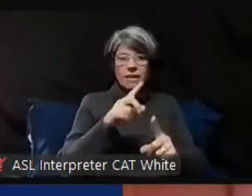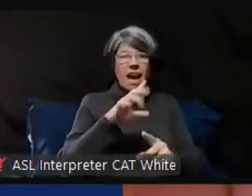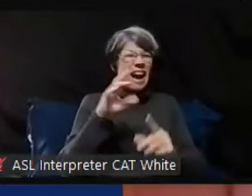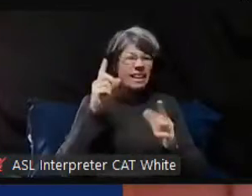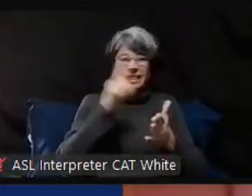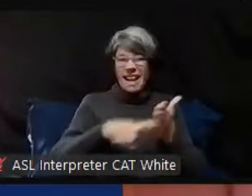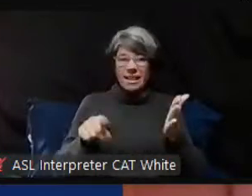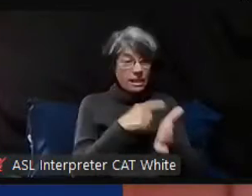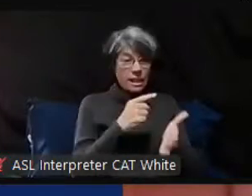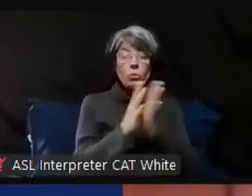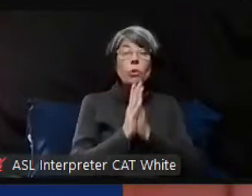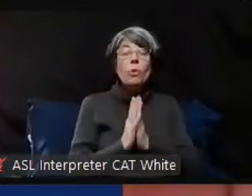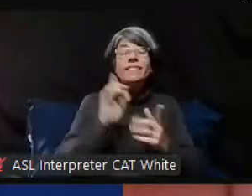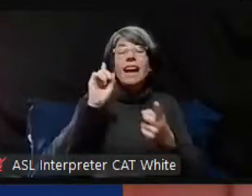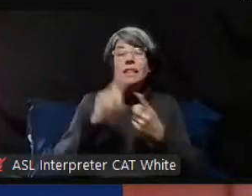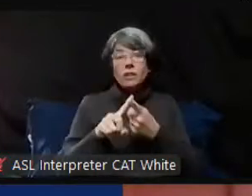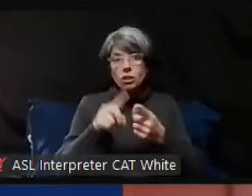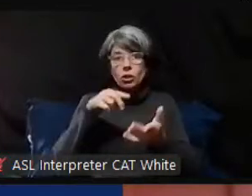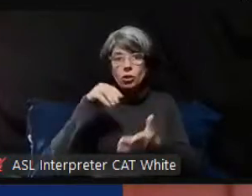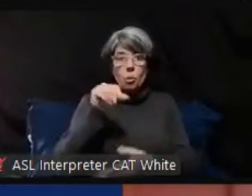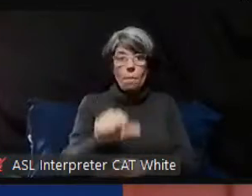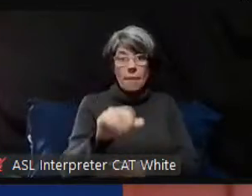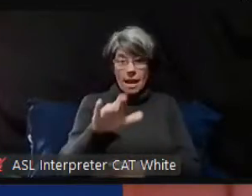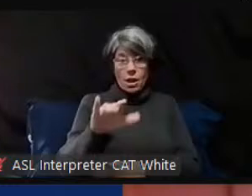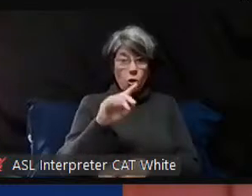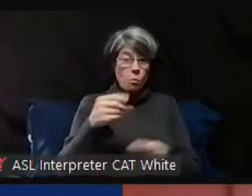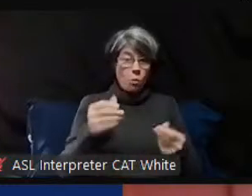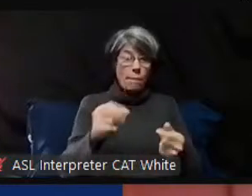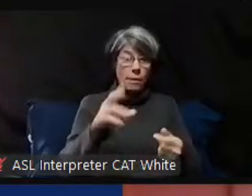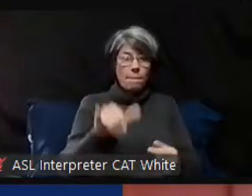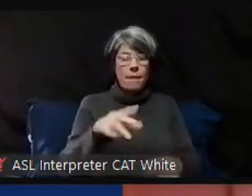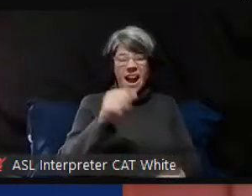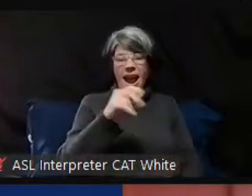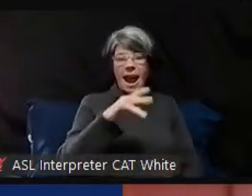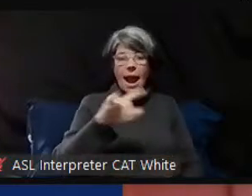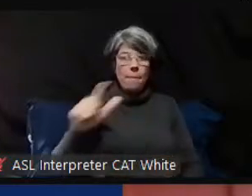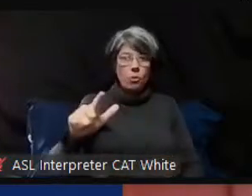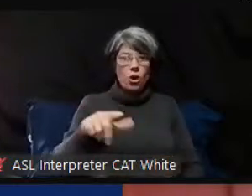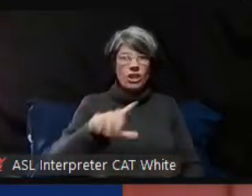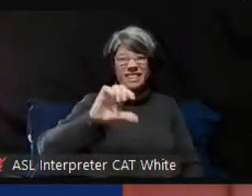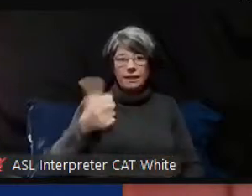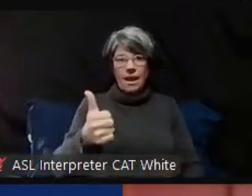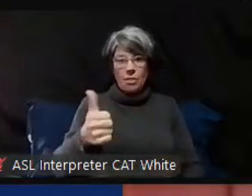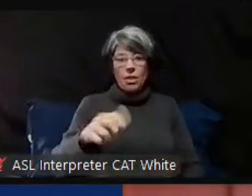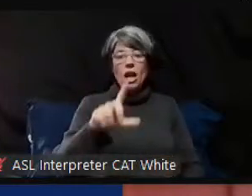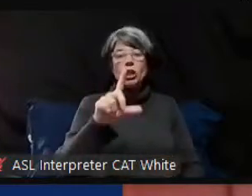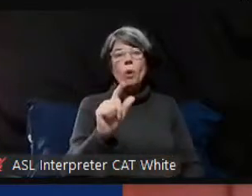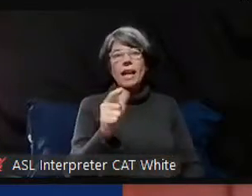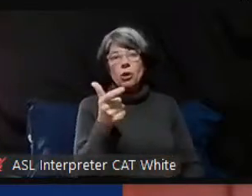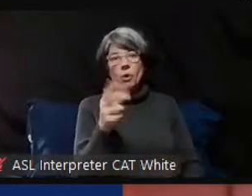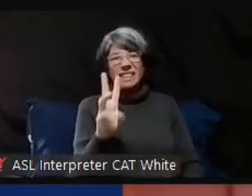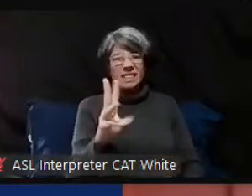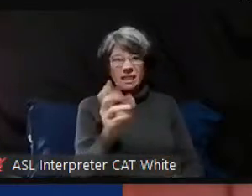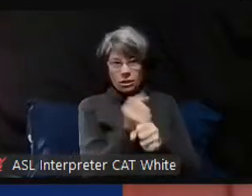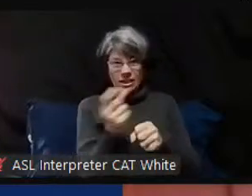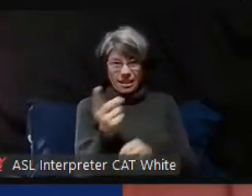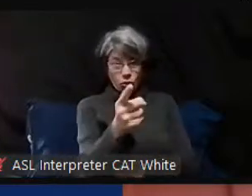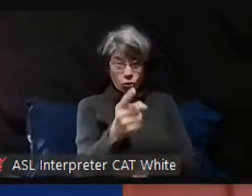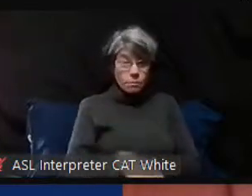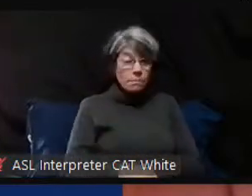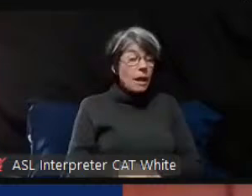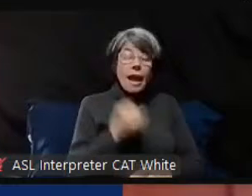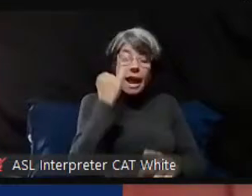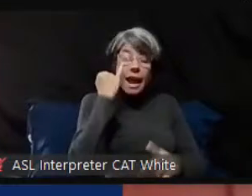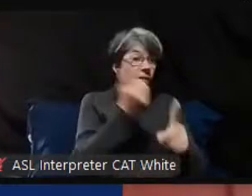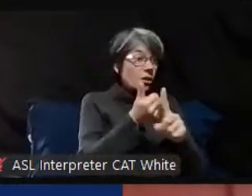cancellation request as long as you pay your property taxes by April 10th, 2026. Again, I want to urge property owners who were not